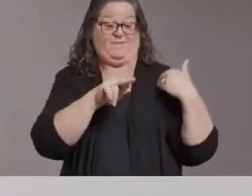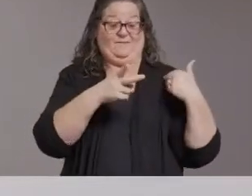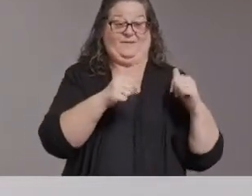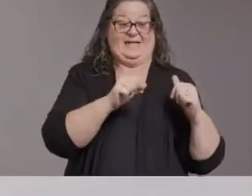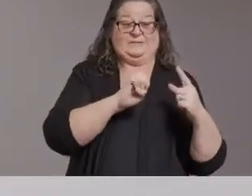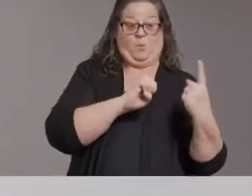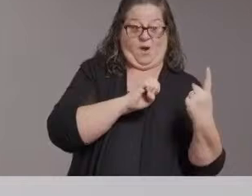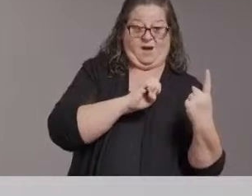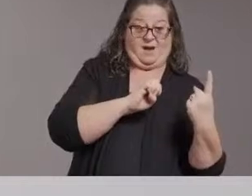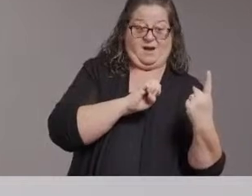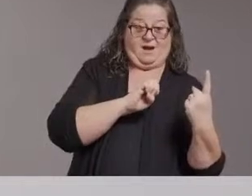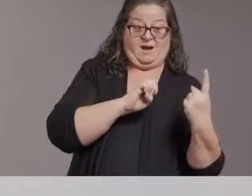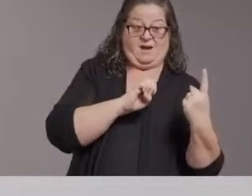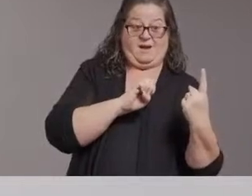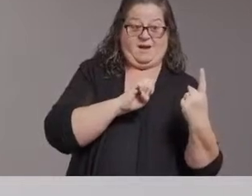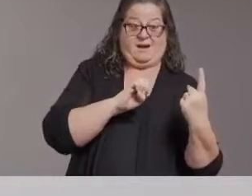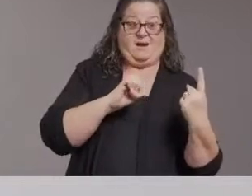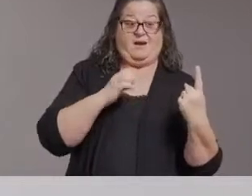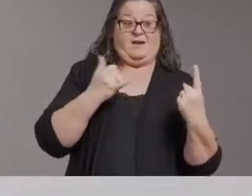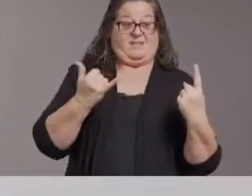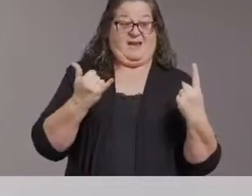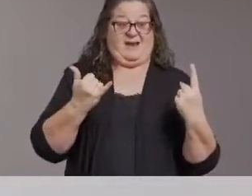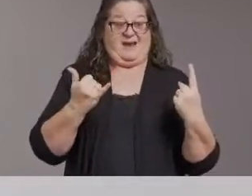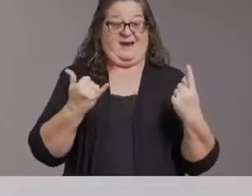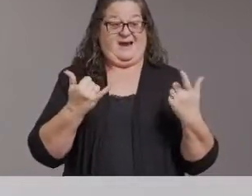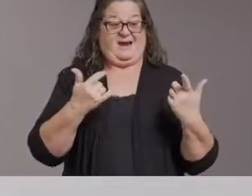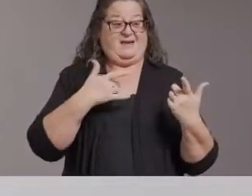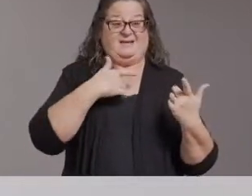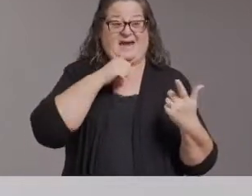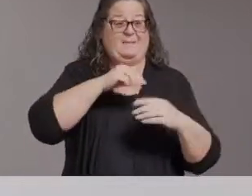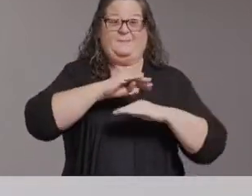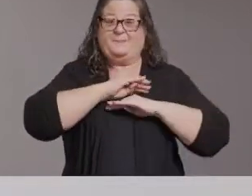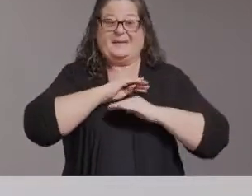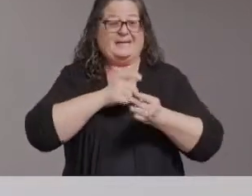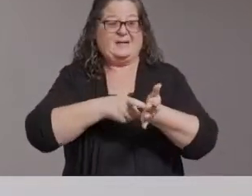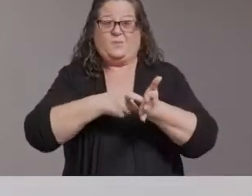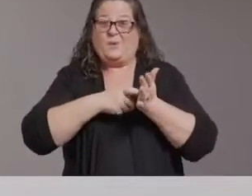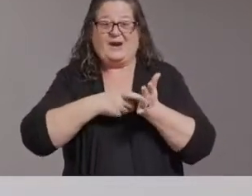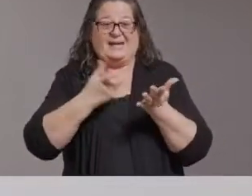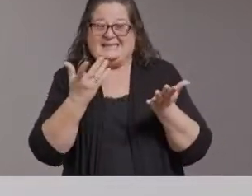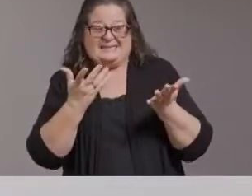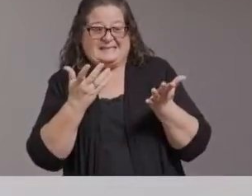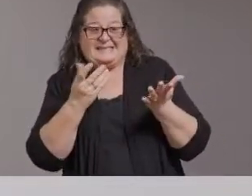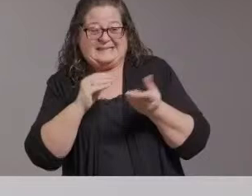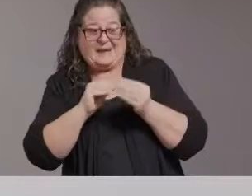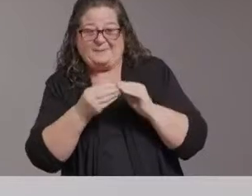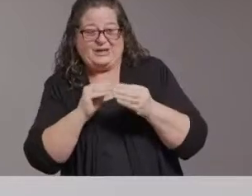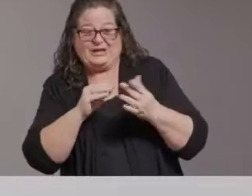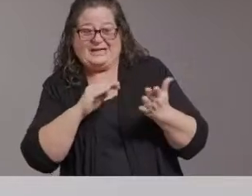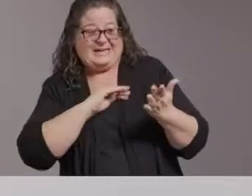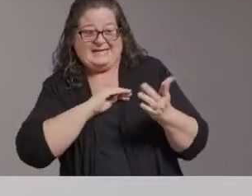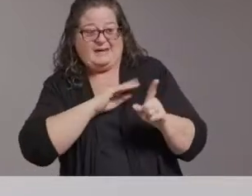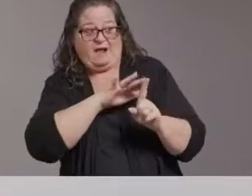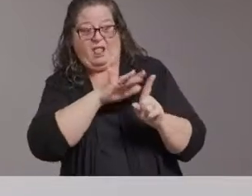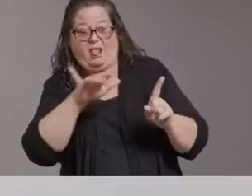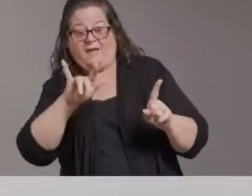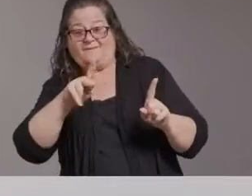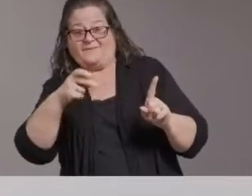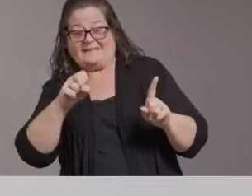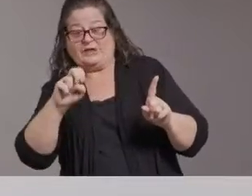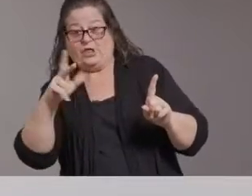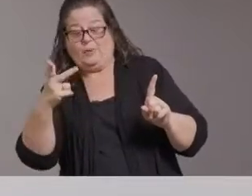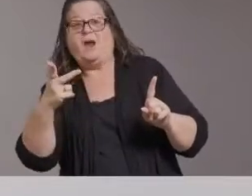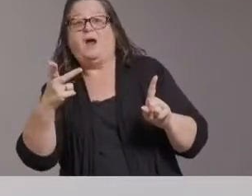meet, the supply doesn't meet the demand. Phase 2 is when the demand meets the supply. And then phase 3 is when you've got